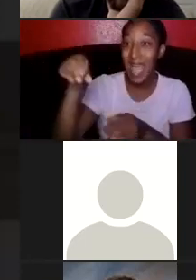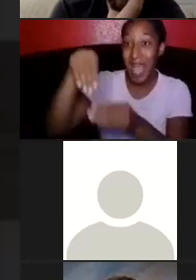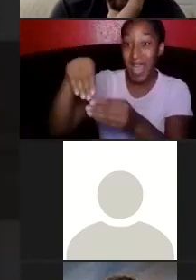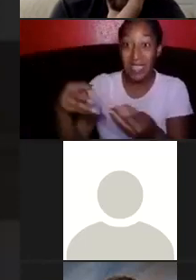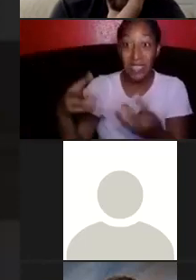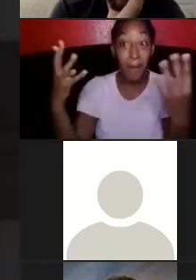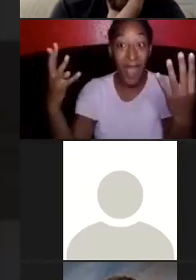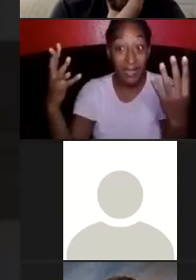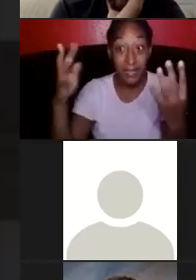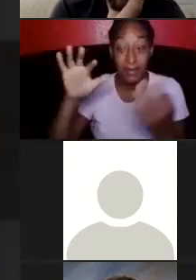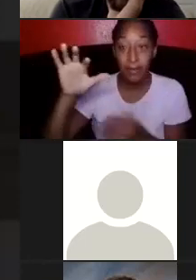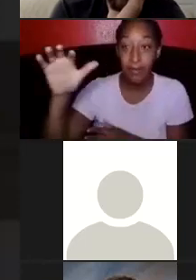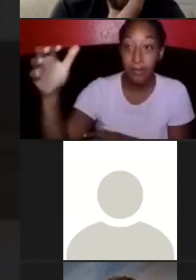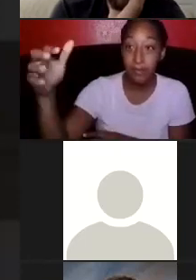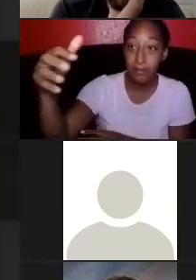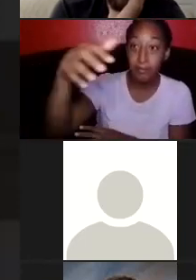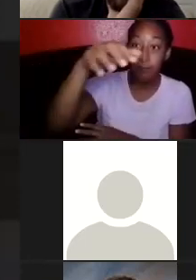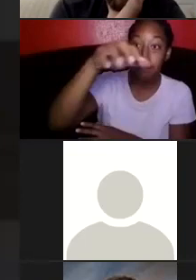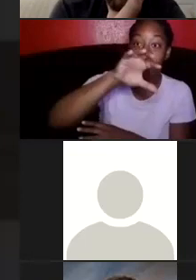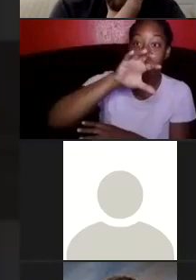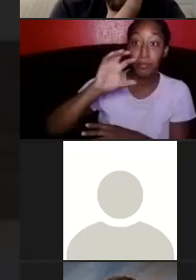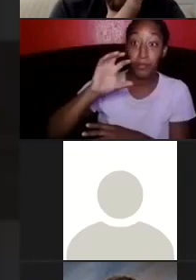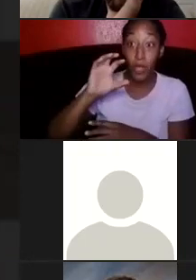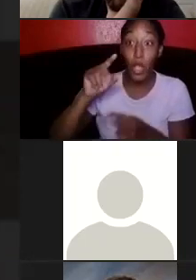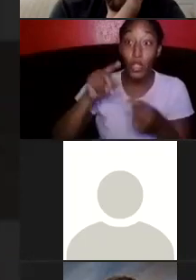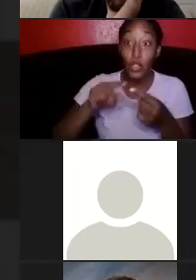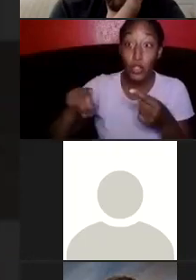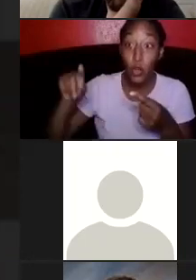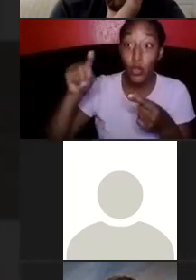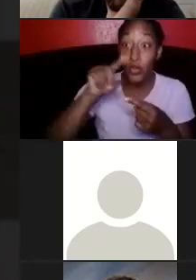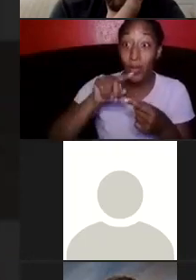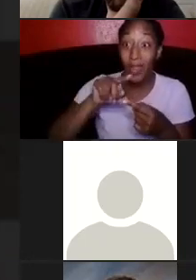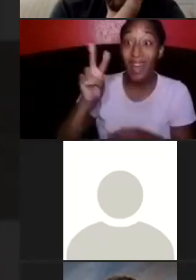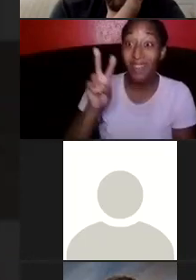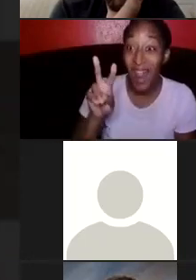old circular motion concepts. Circular velocity or speed,